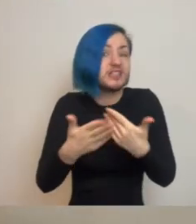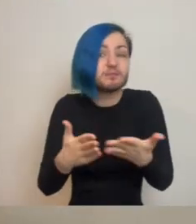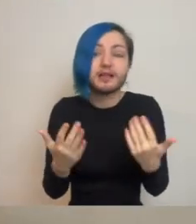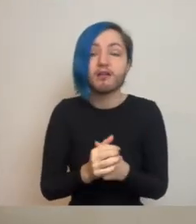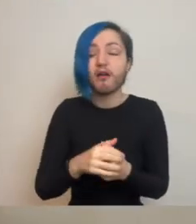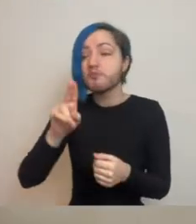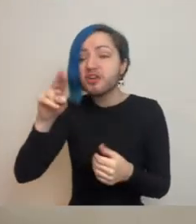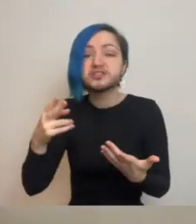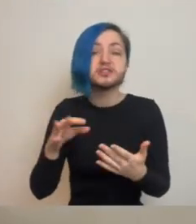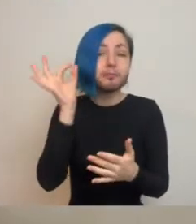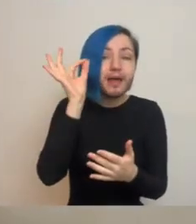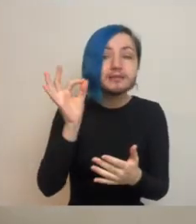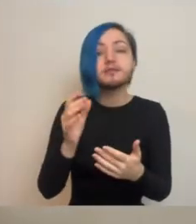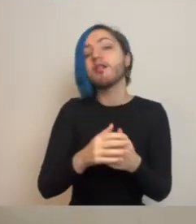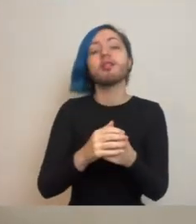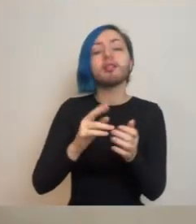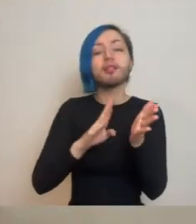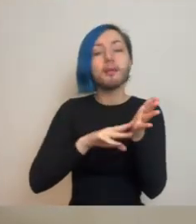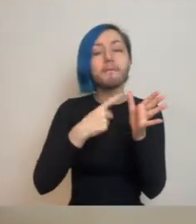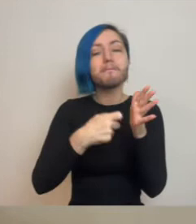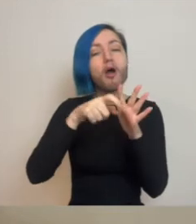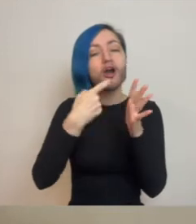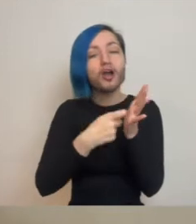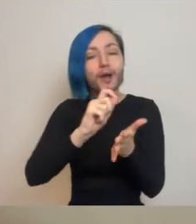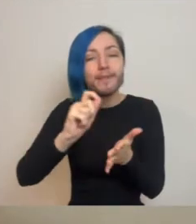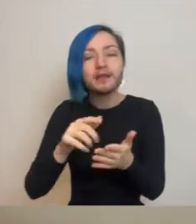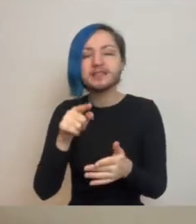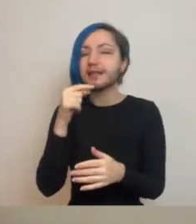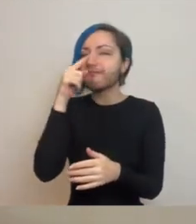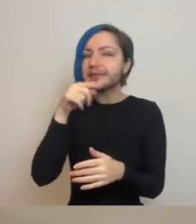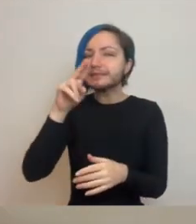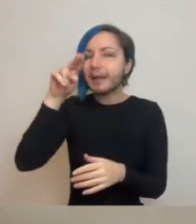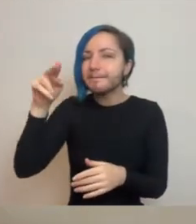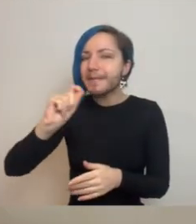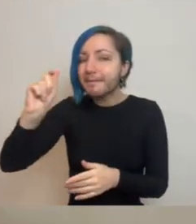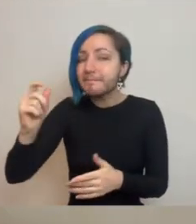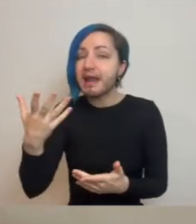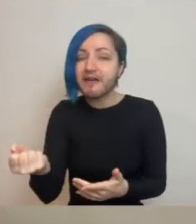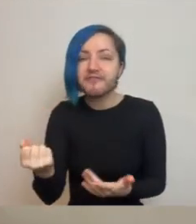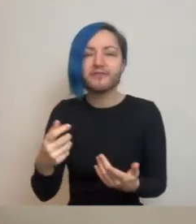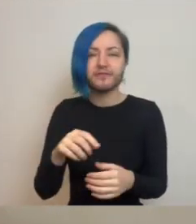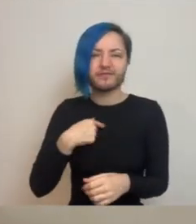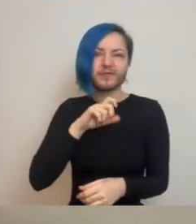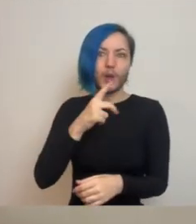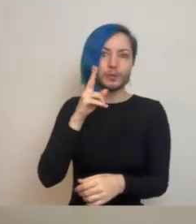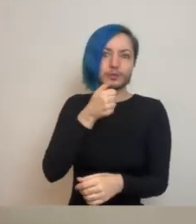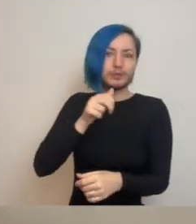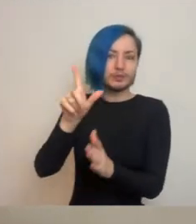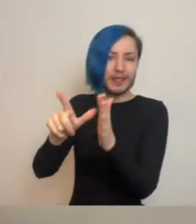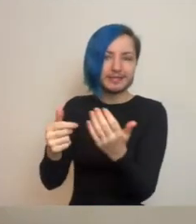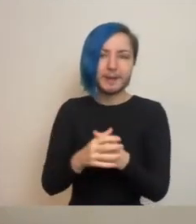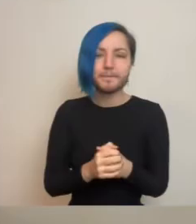brushes, pencil, marker pens. This is quite a fancy little paint pen that you'll see me using in